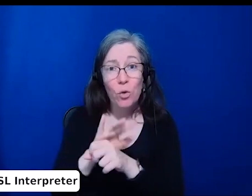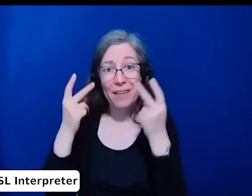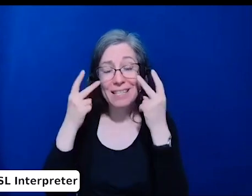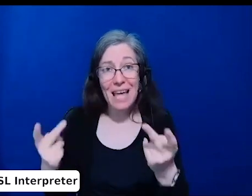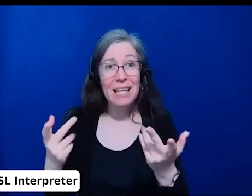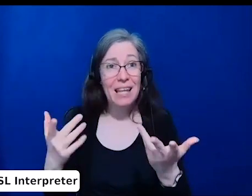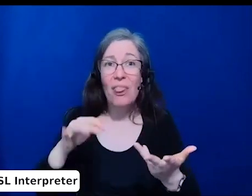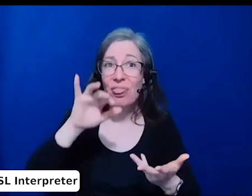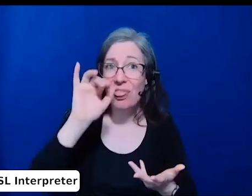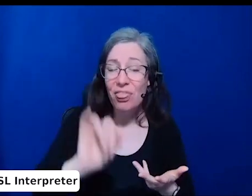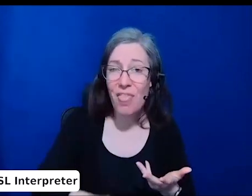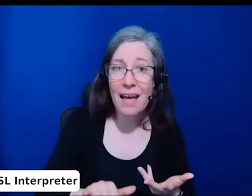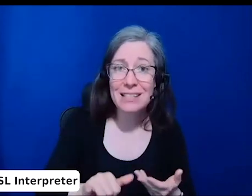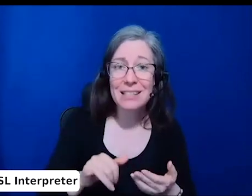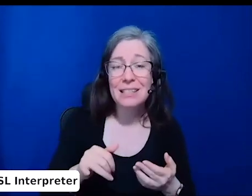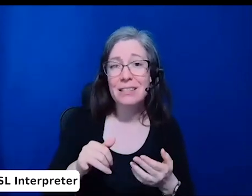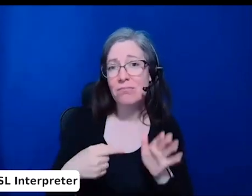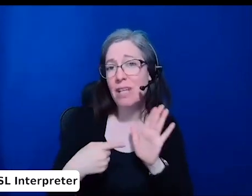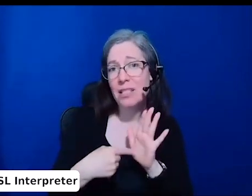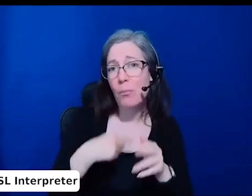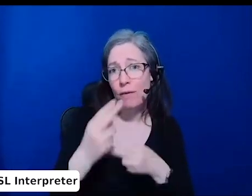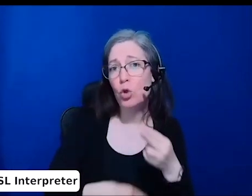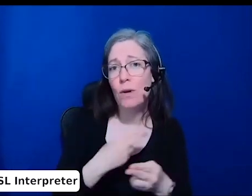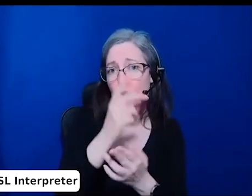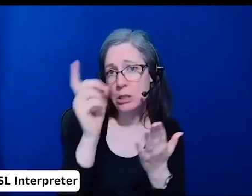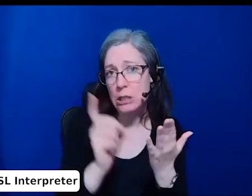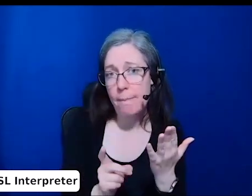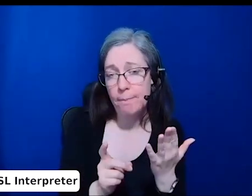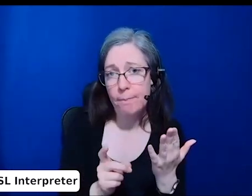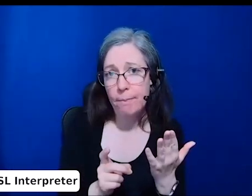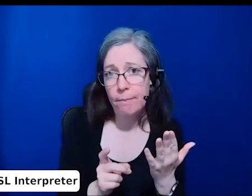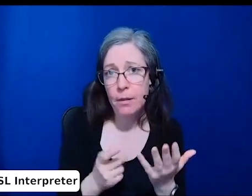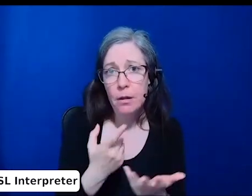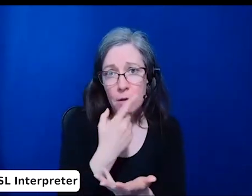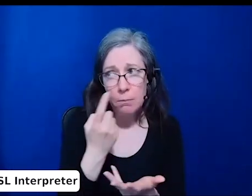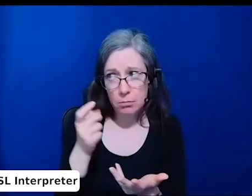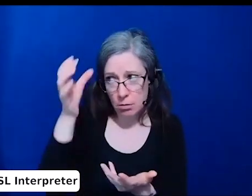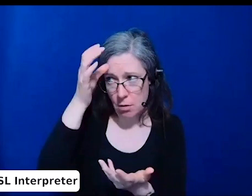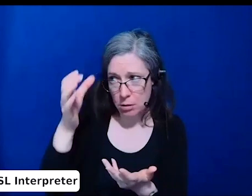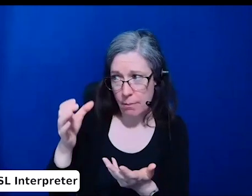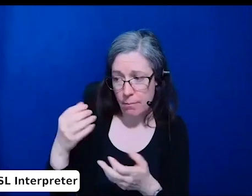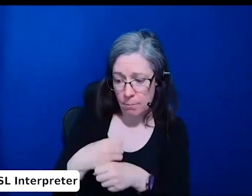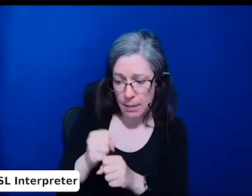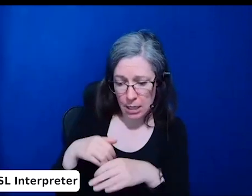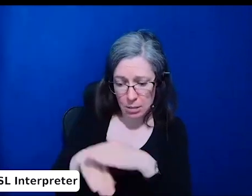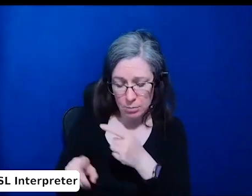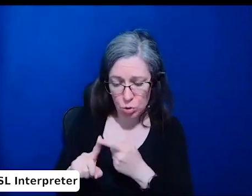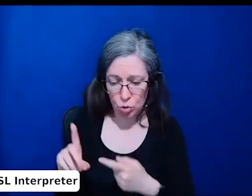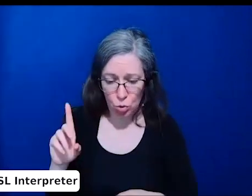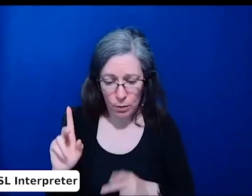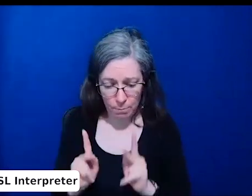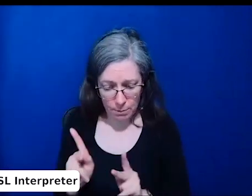universal design, which is this concept that when you make something accessible to disabled people, you're actually just making it